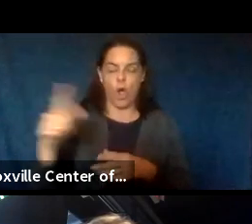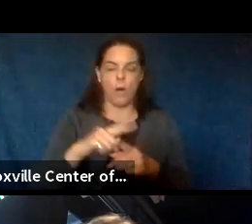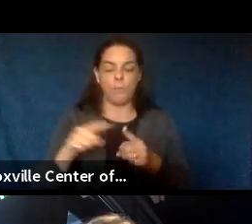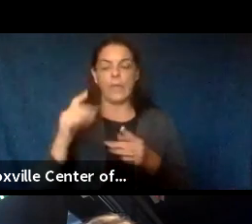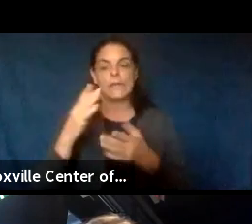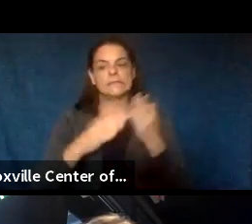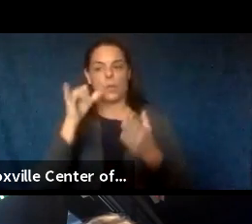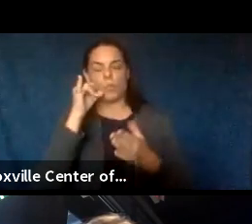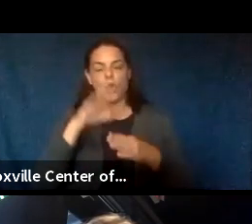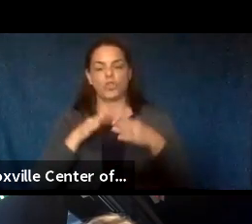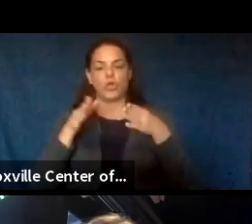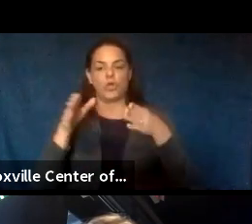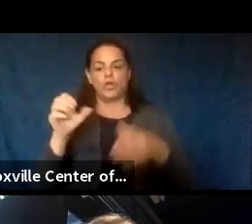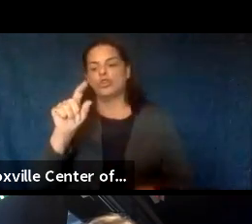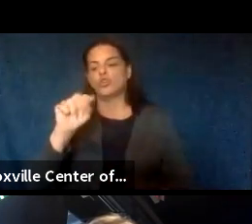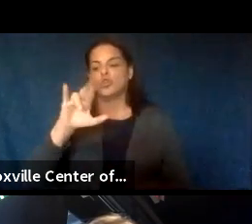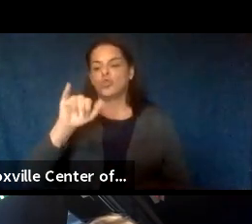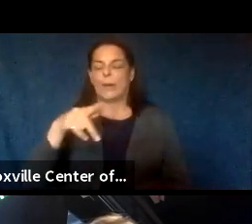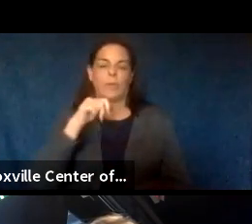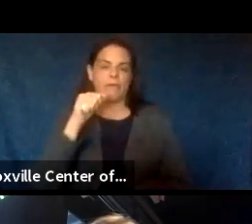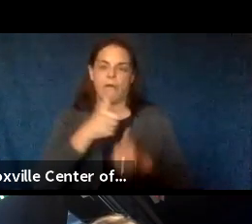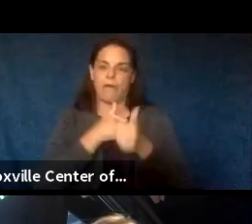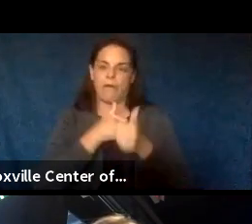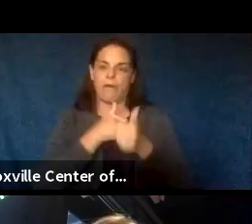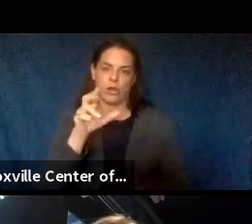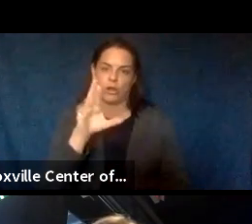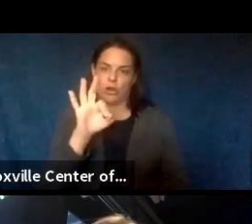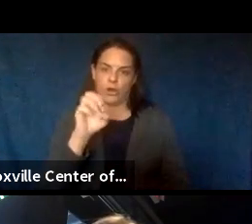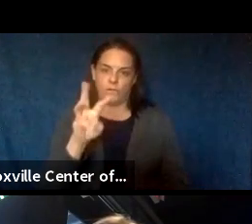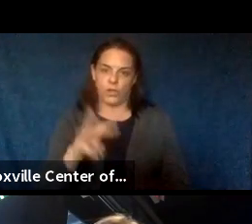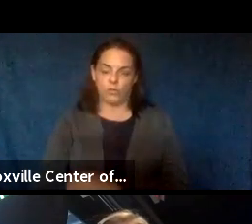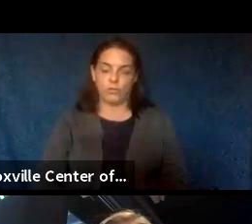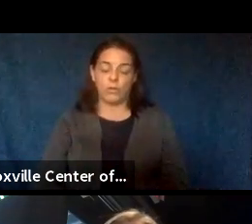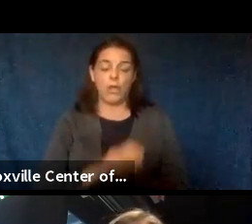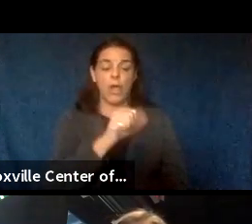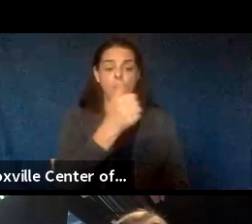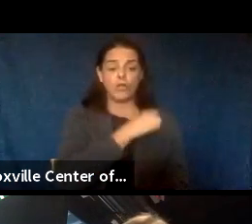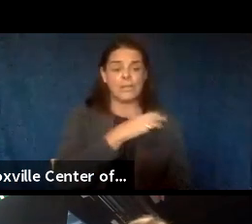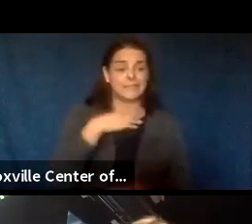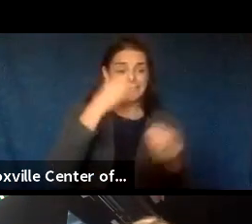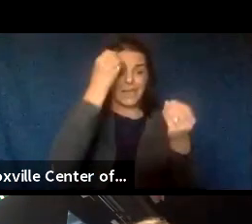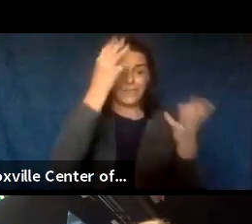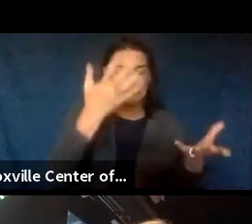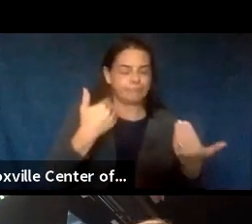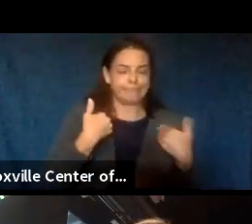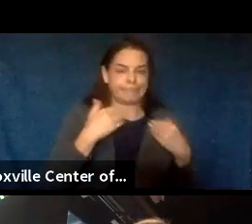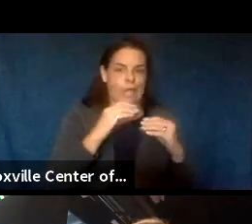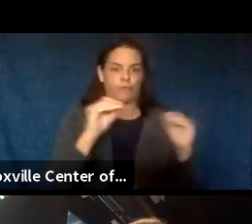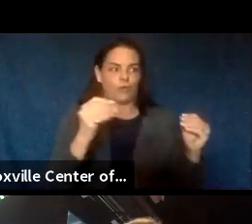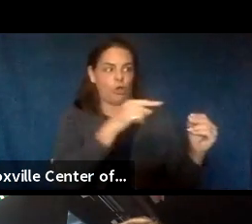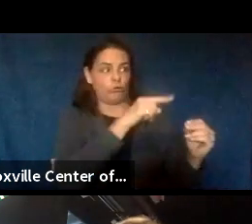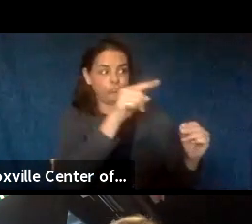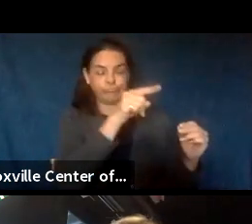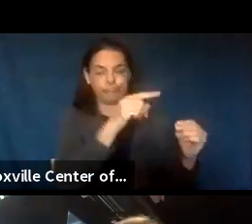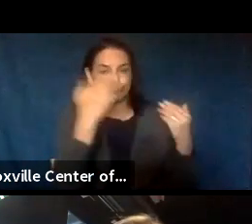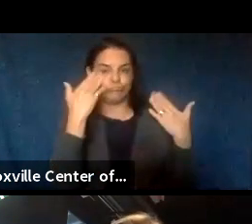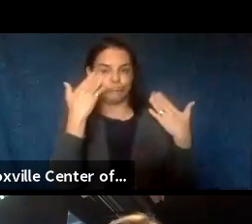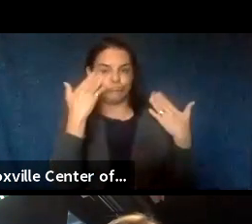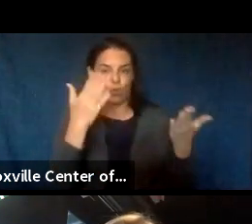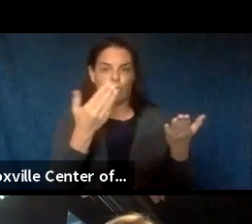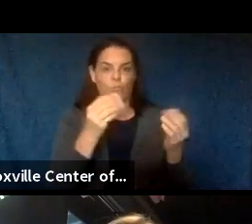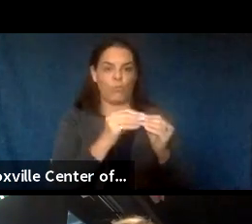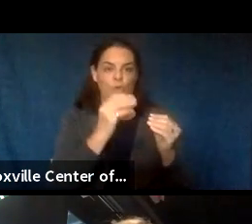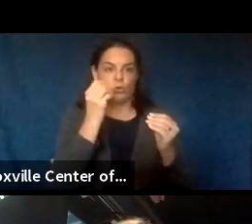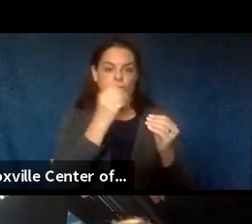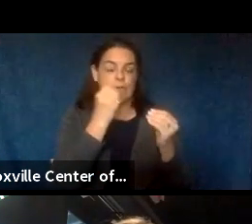complying with curfew. I don't have any other information from staff. I'm looking at my other staff that are in the room to see if anybody